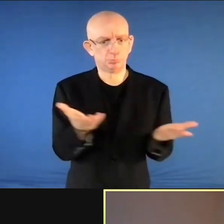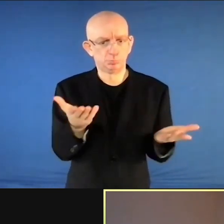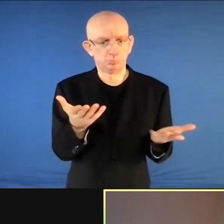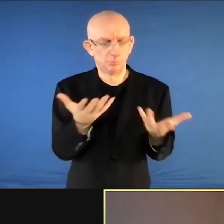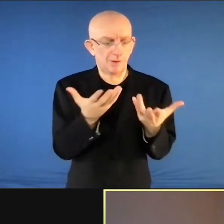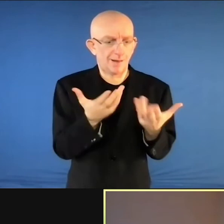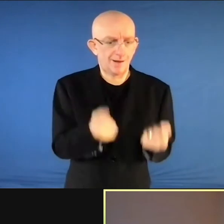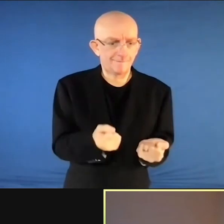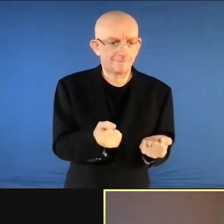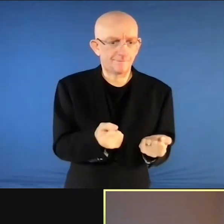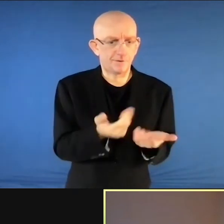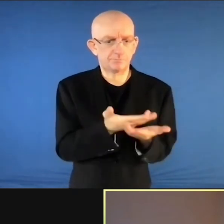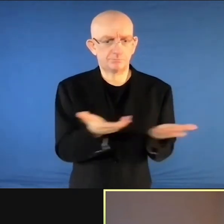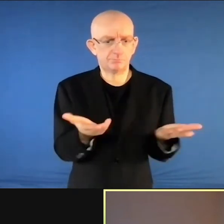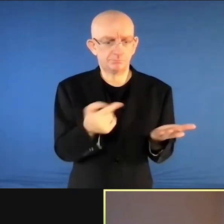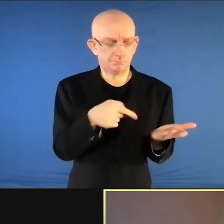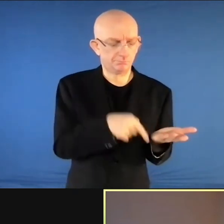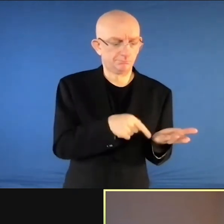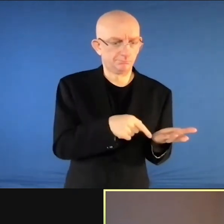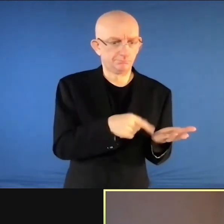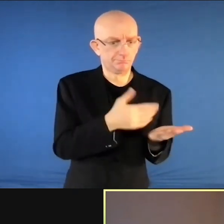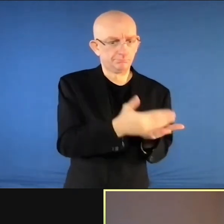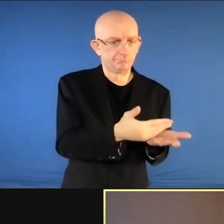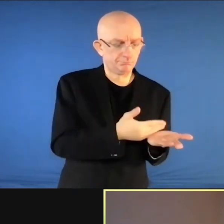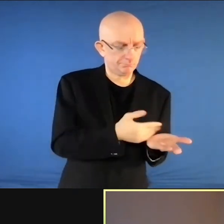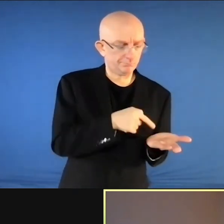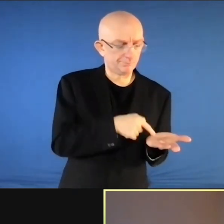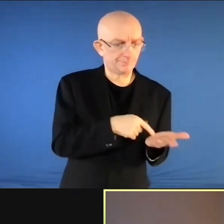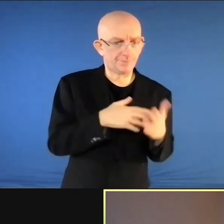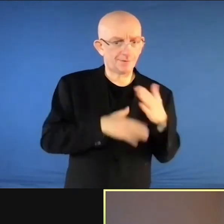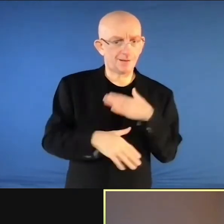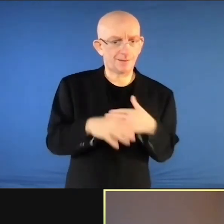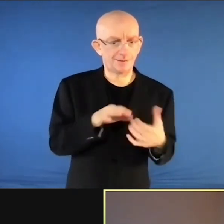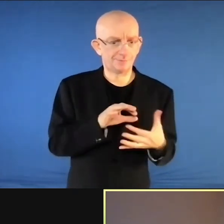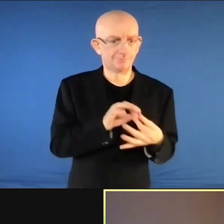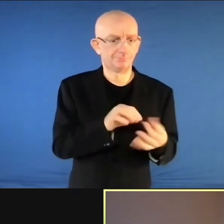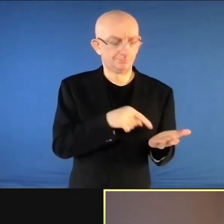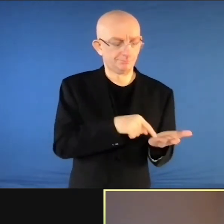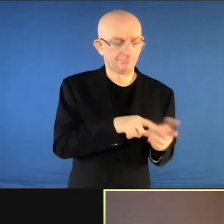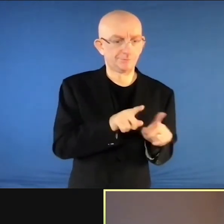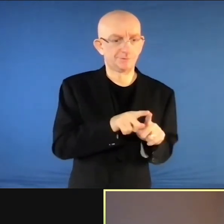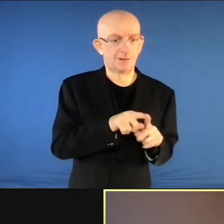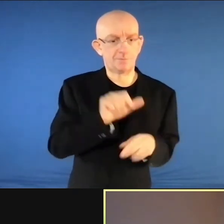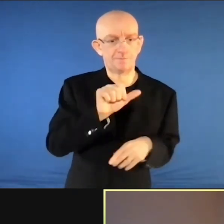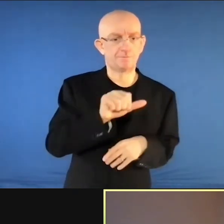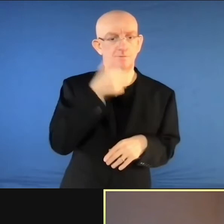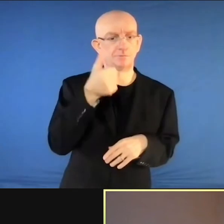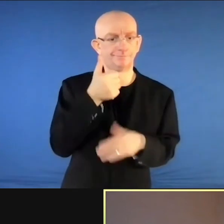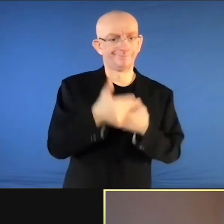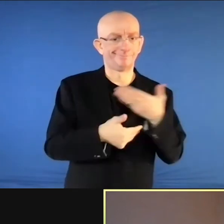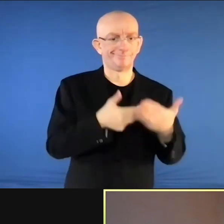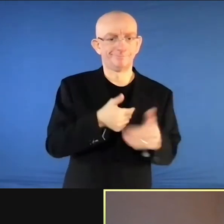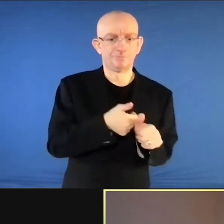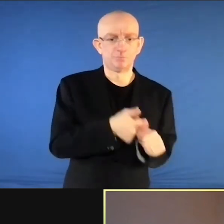starting point, and then again, I would hope that a humanitarian worker would have additional training